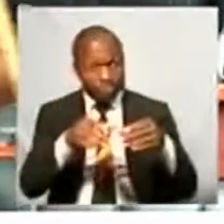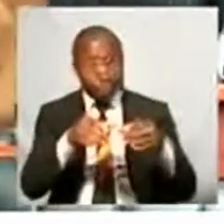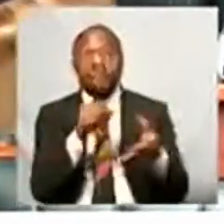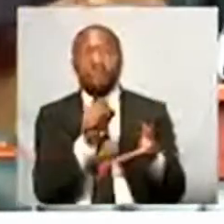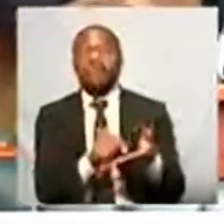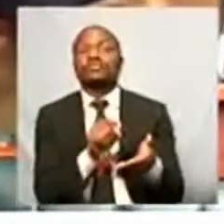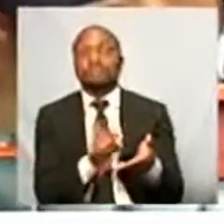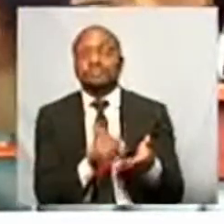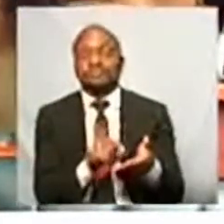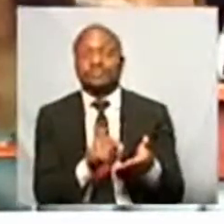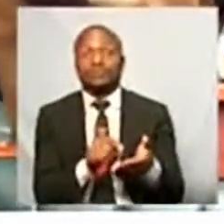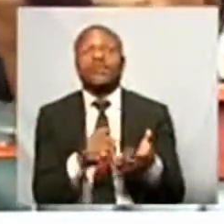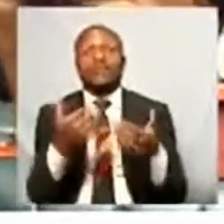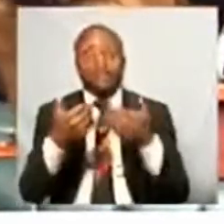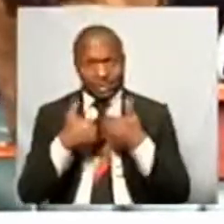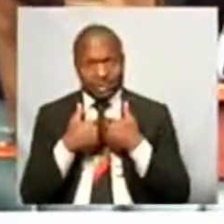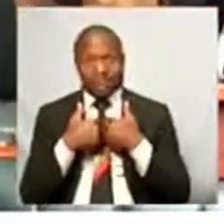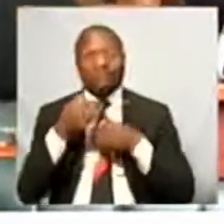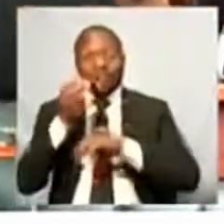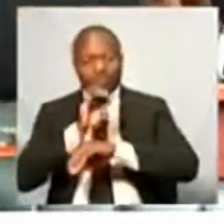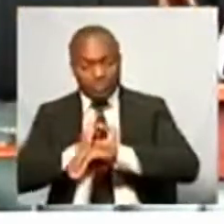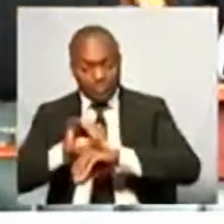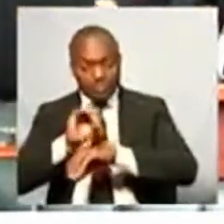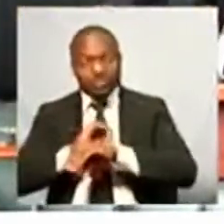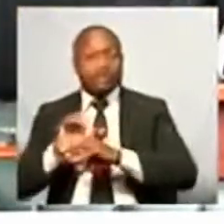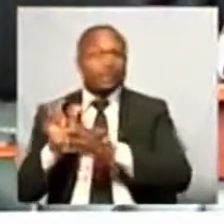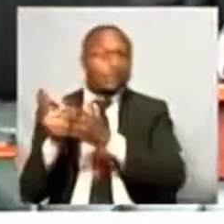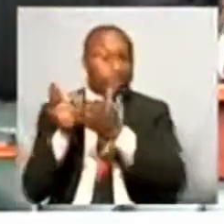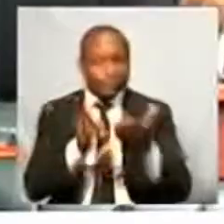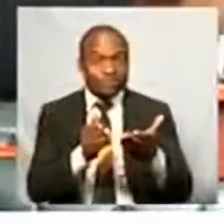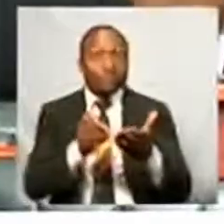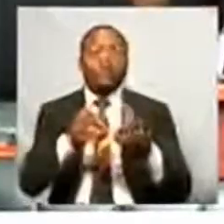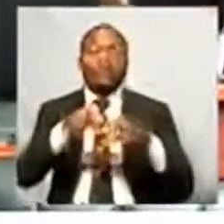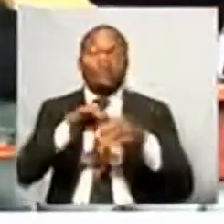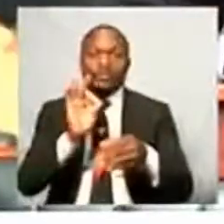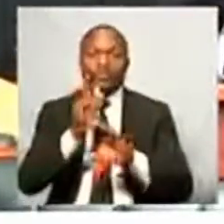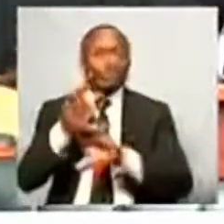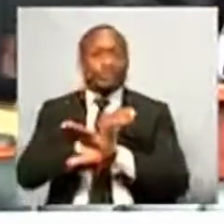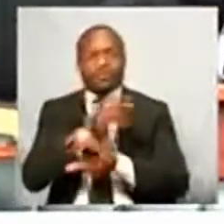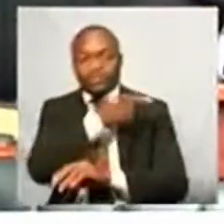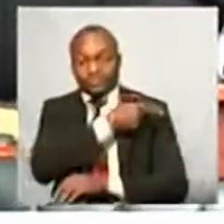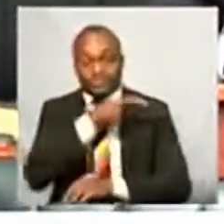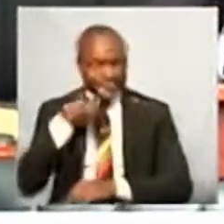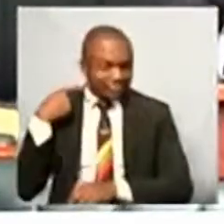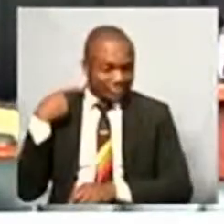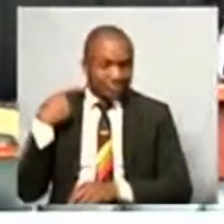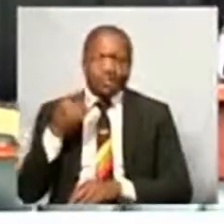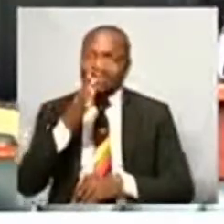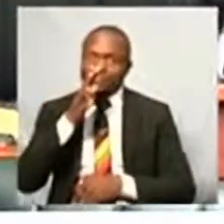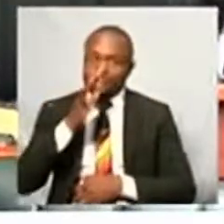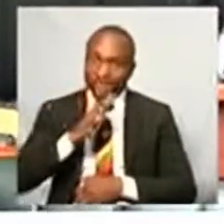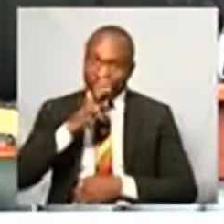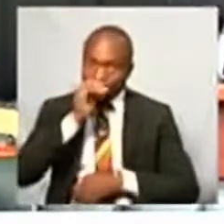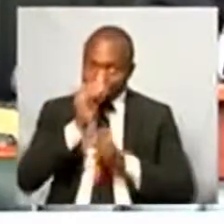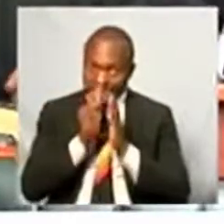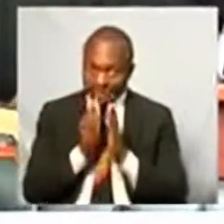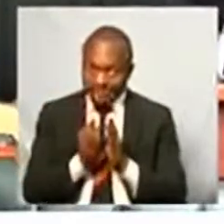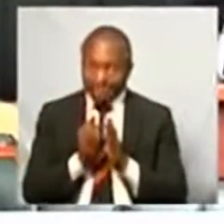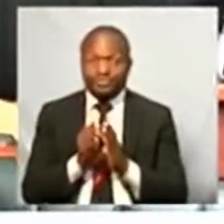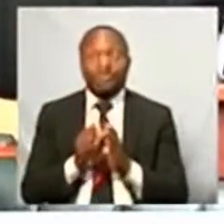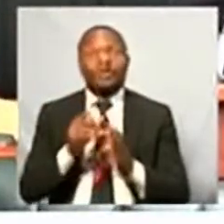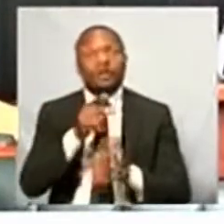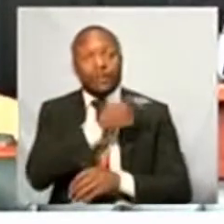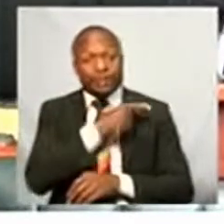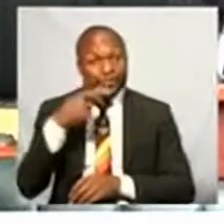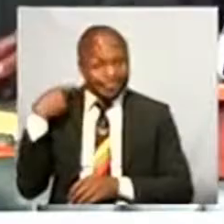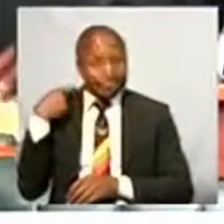therefore has the rare honor and privilege to present its findings before the House. Madam Speaker, the House